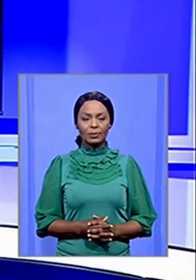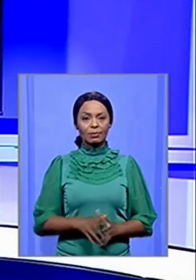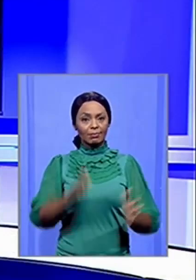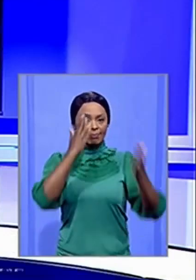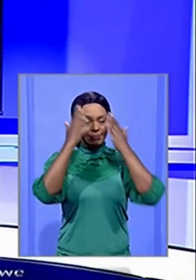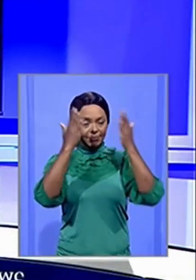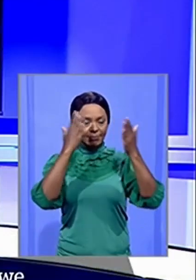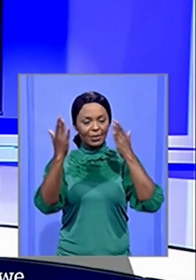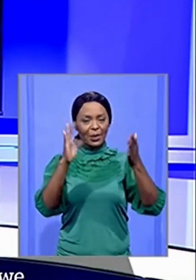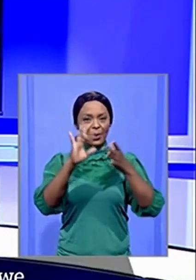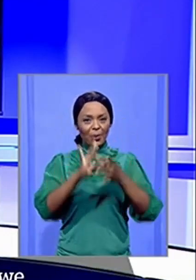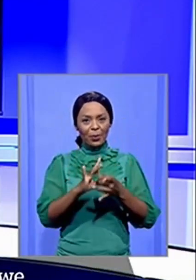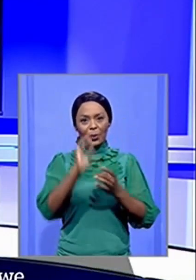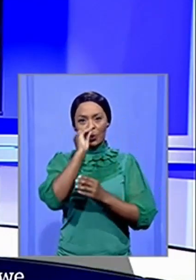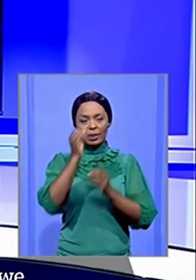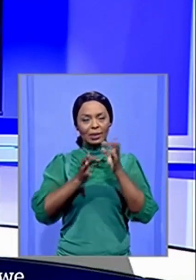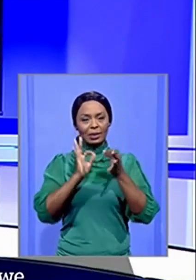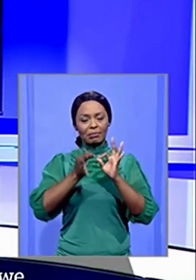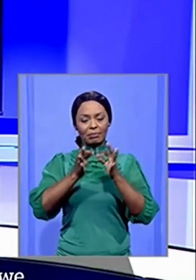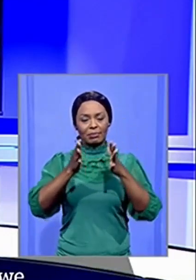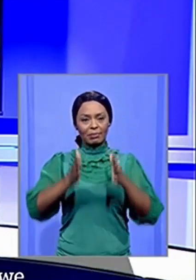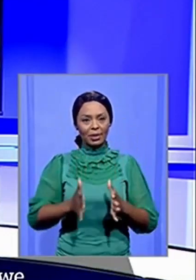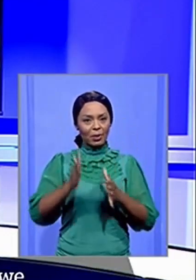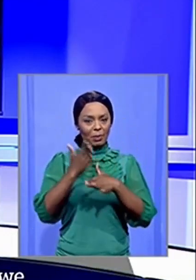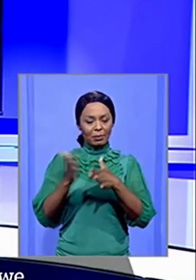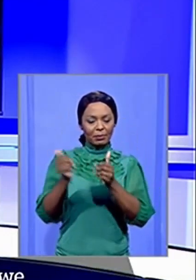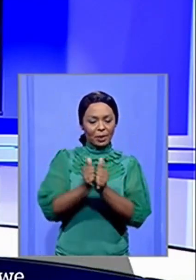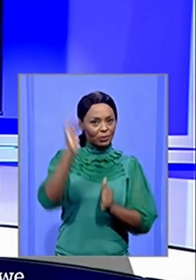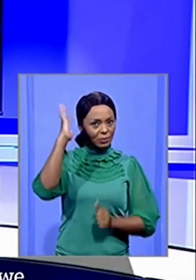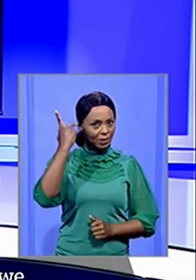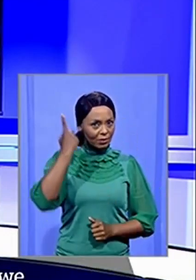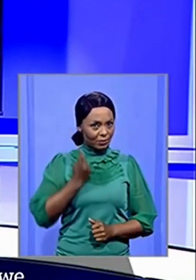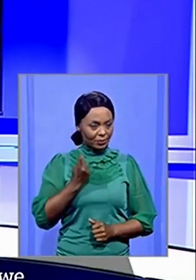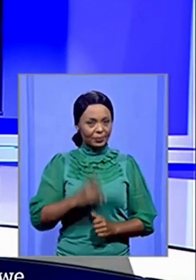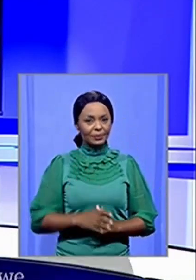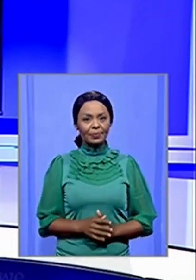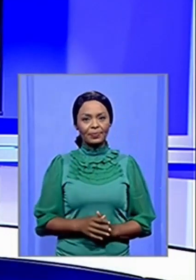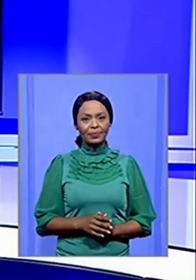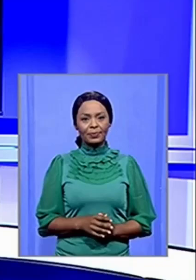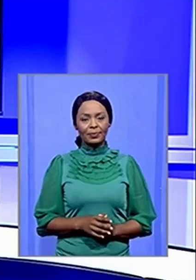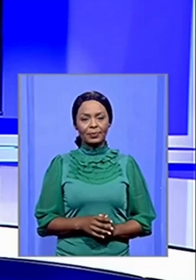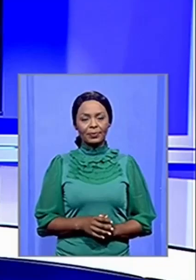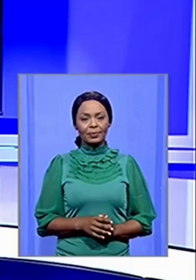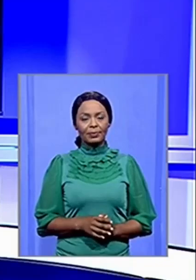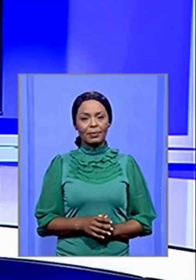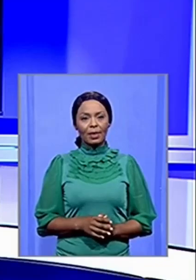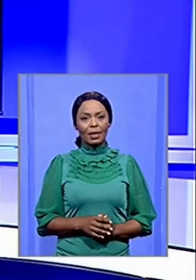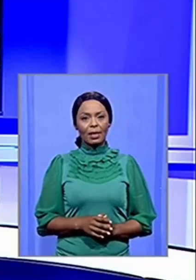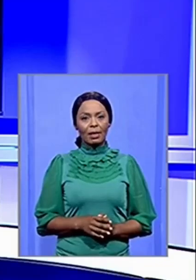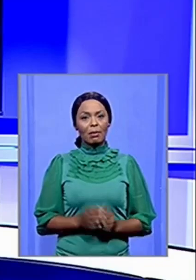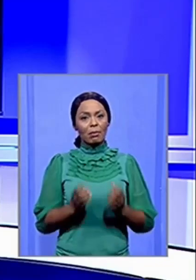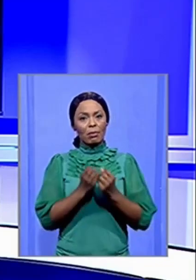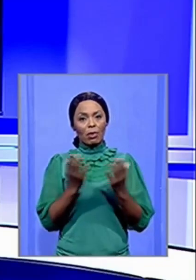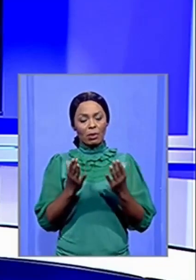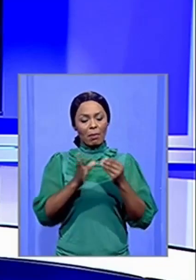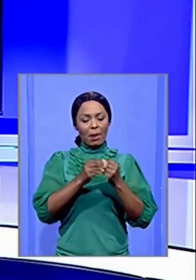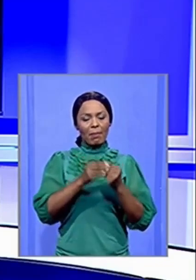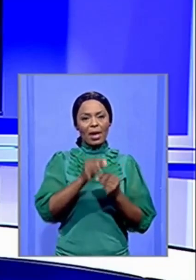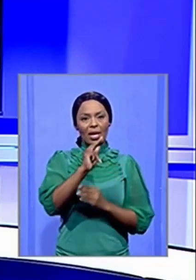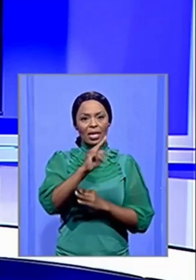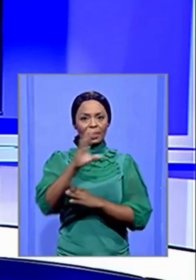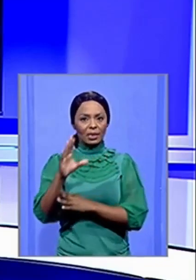Dumelang magagešo go polelo ya matsogo re hlathollelwa ke modirišane mmogo le nna Triforce Ntswelengwe. Balatedi ba senyane ba mokgatlo wa